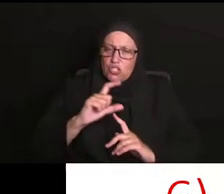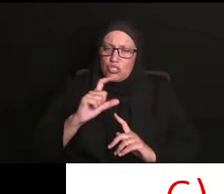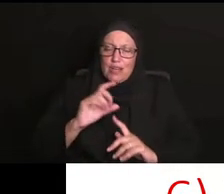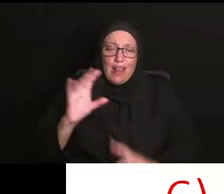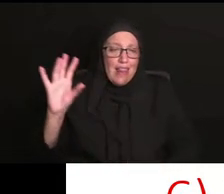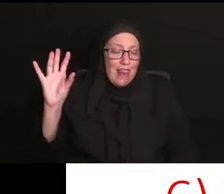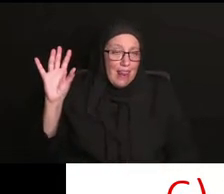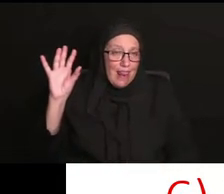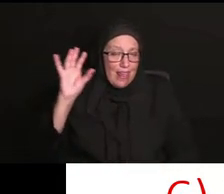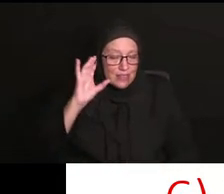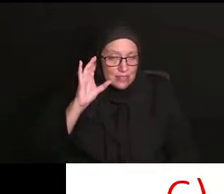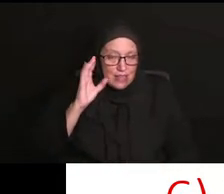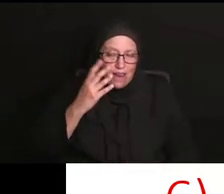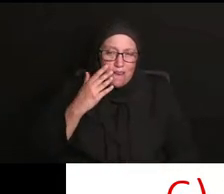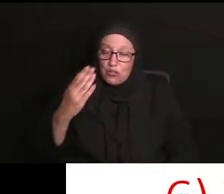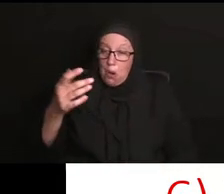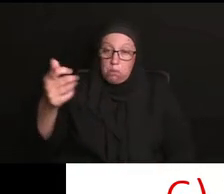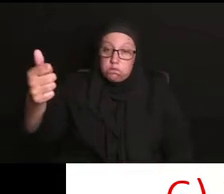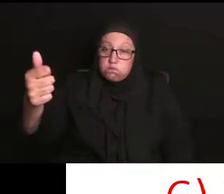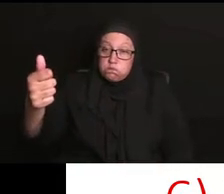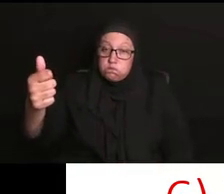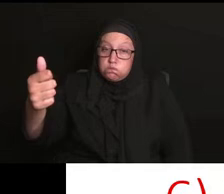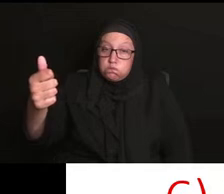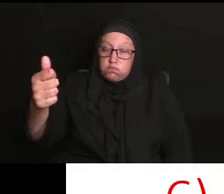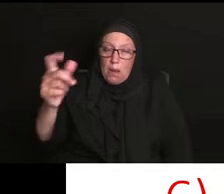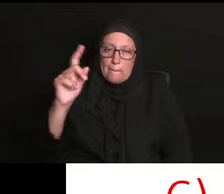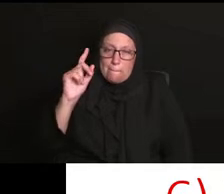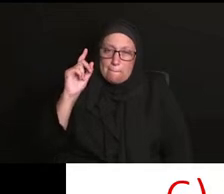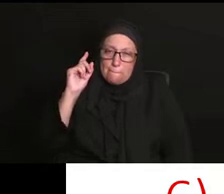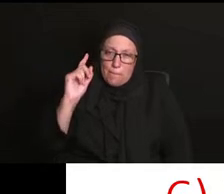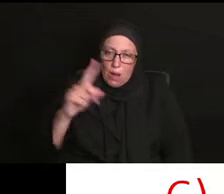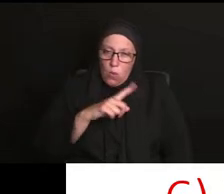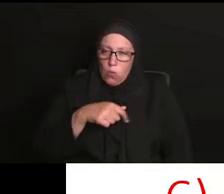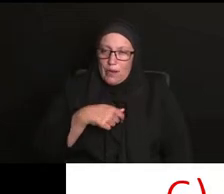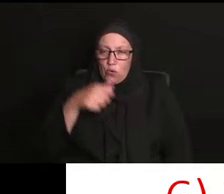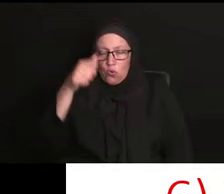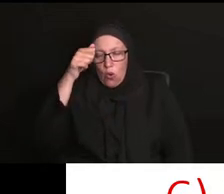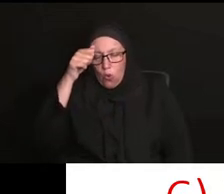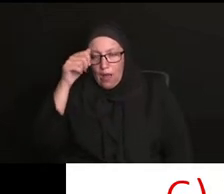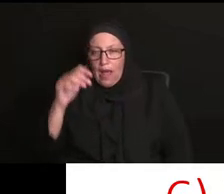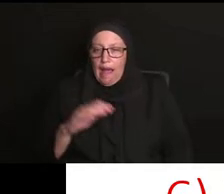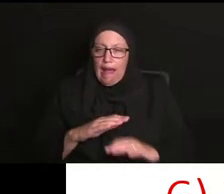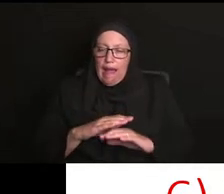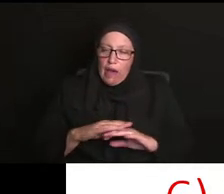already have the knowledge. We know that, for example, haram and halal, there's no way